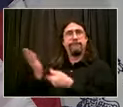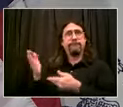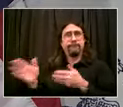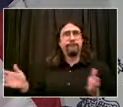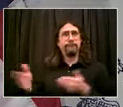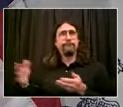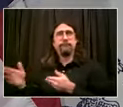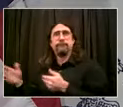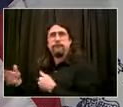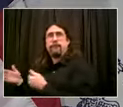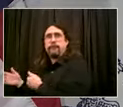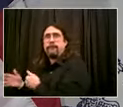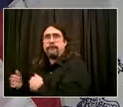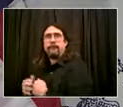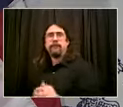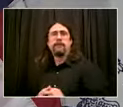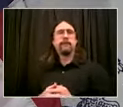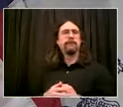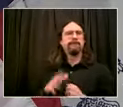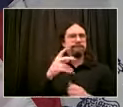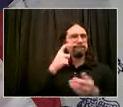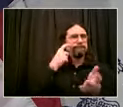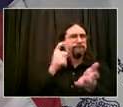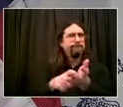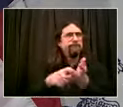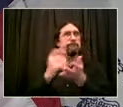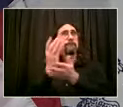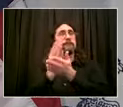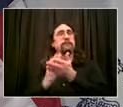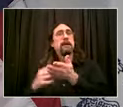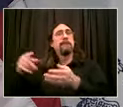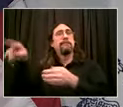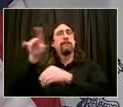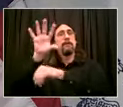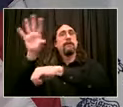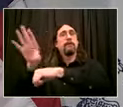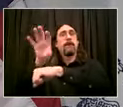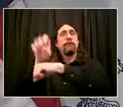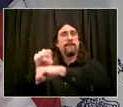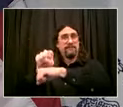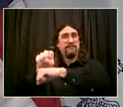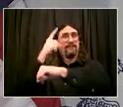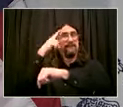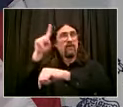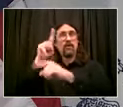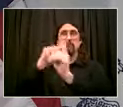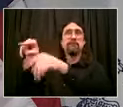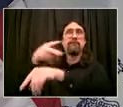or rescheduled because of this. If not citywide, then at least in the public hospital system.